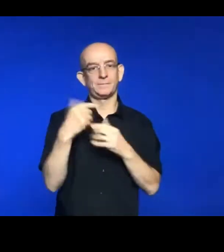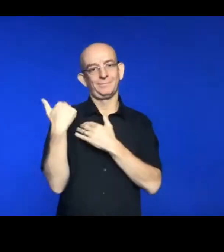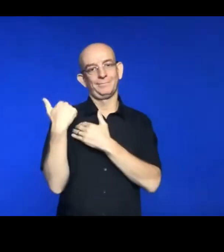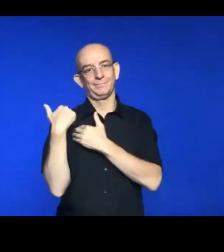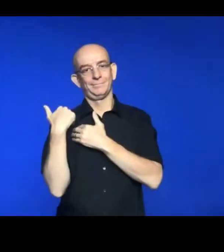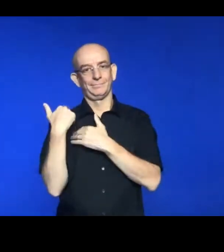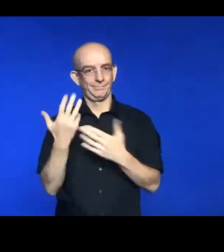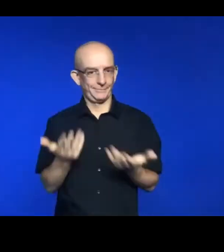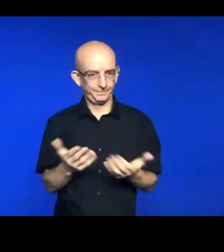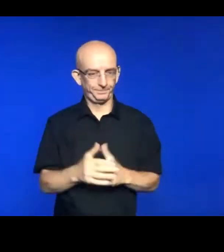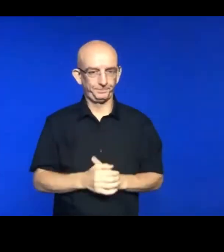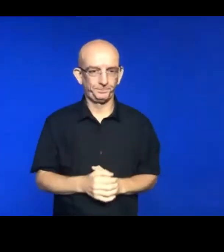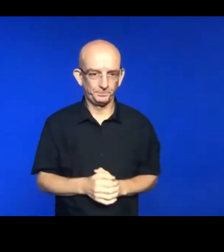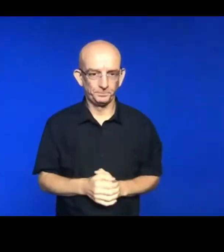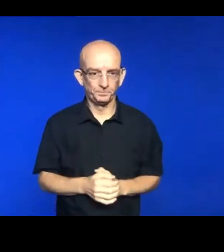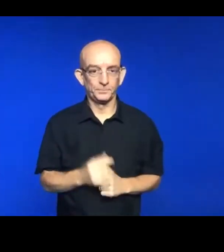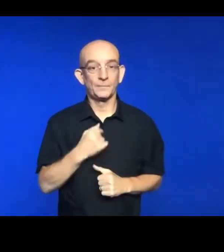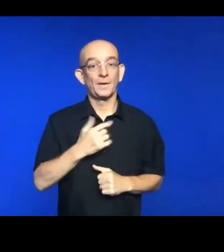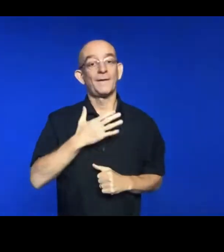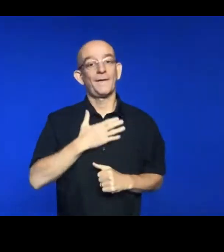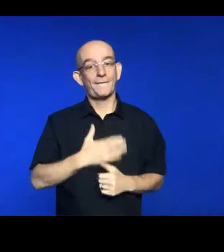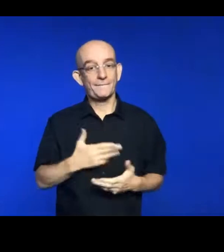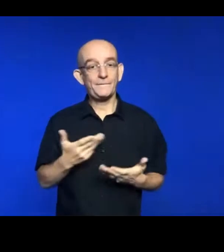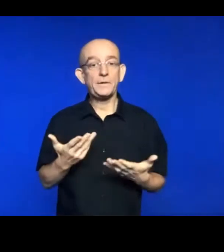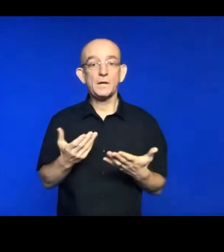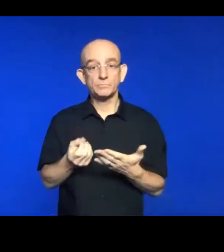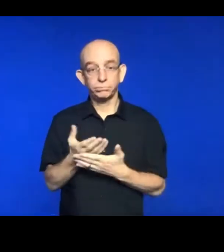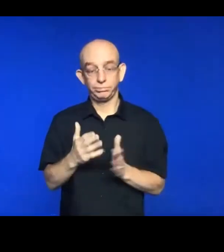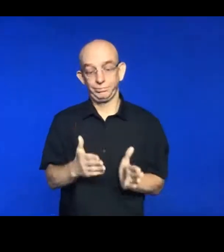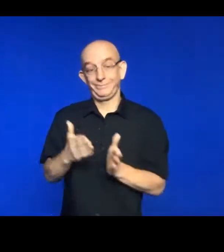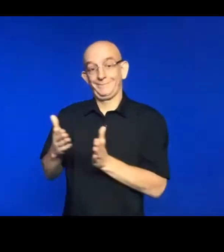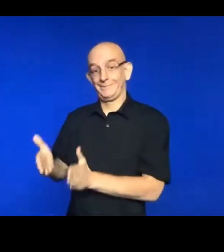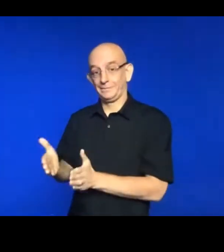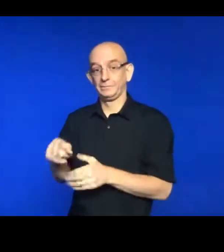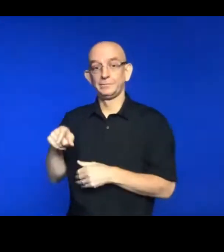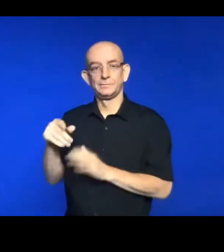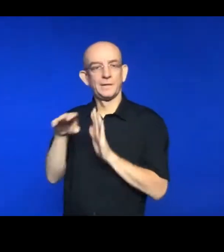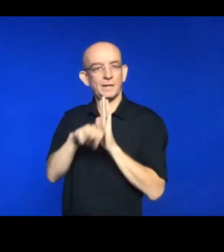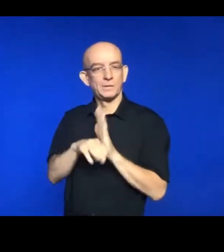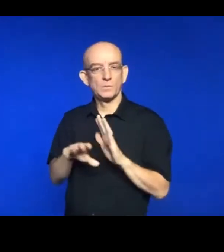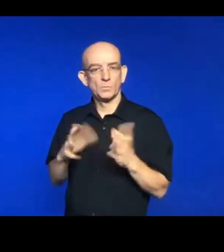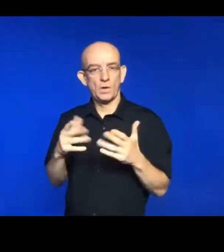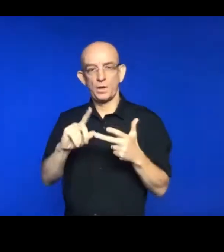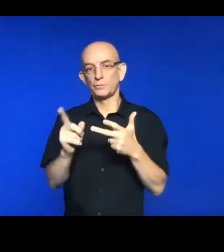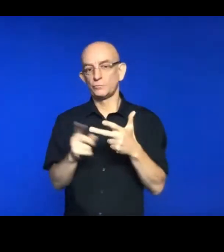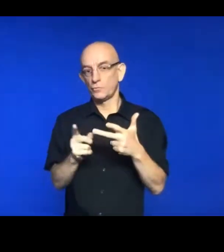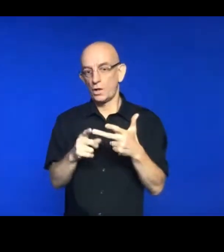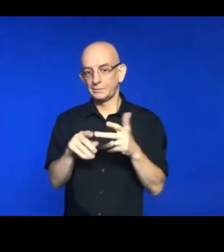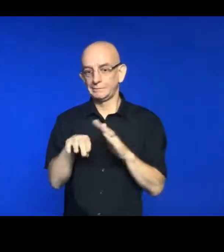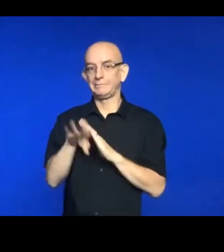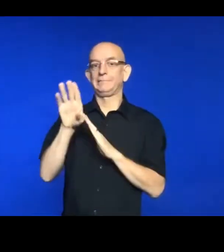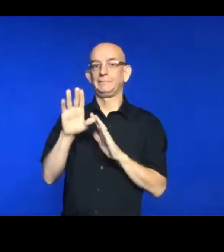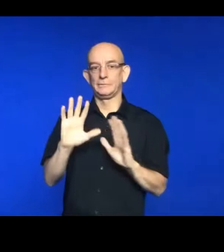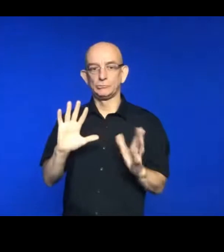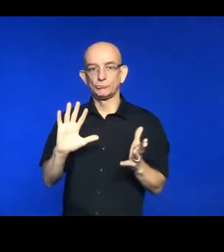actions related to the third increased risk. I said it is an increased risk at the beginning of